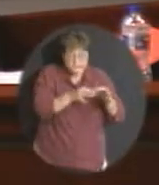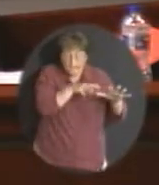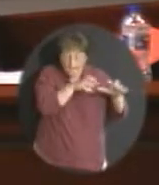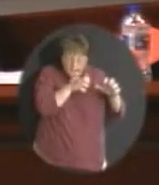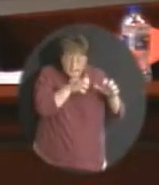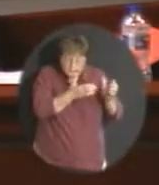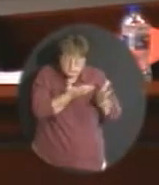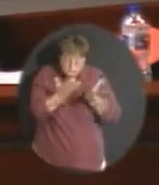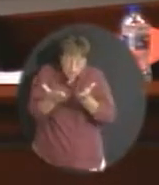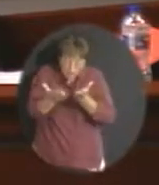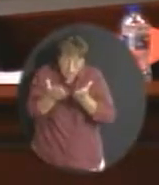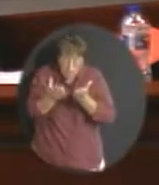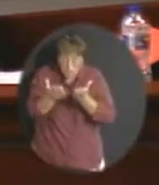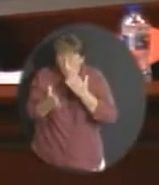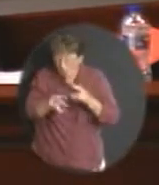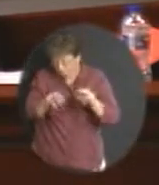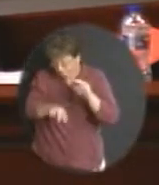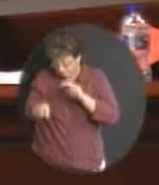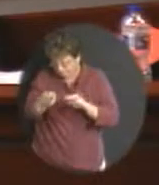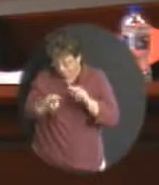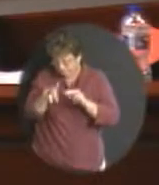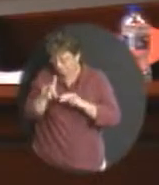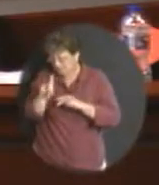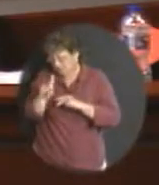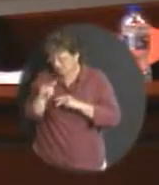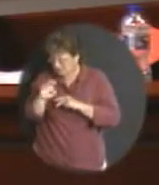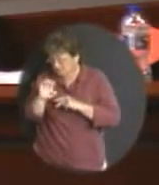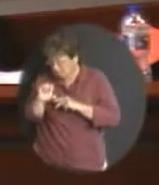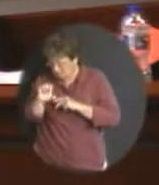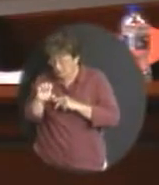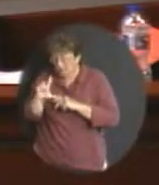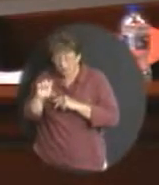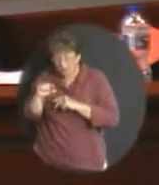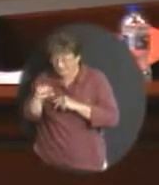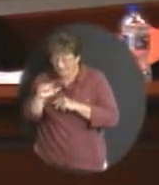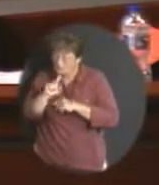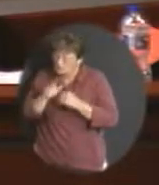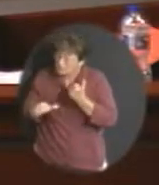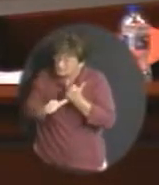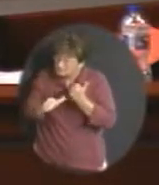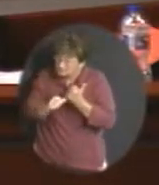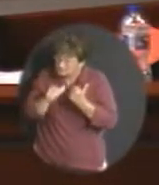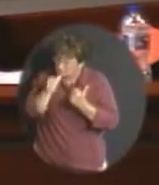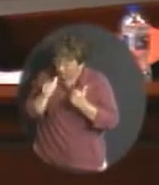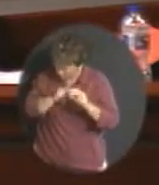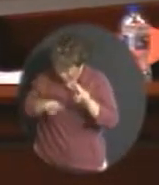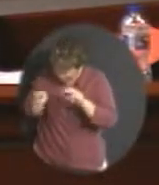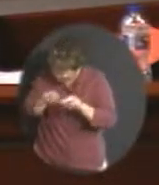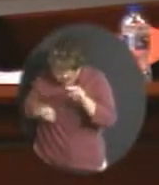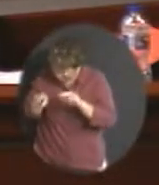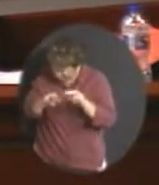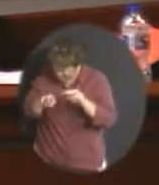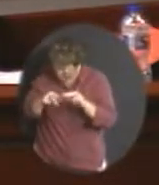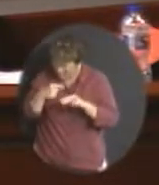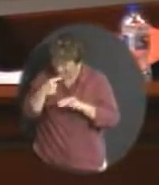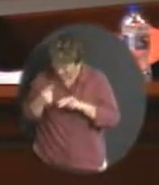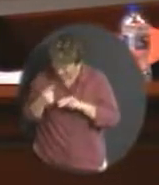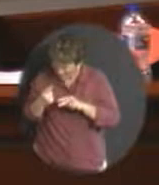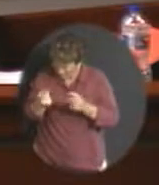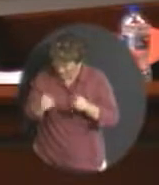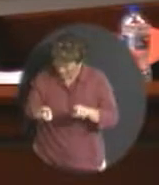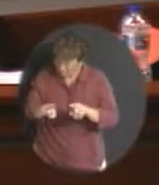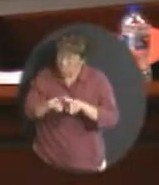like a knee or a leg or something if they've been injured, just assisting. They're not actually doing the diagnosing, obviously, or performing, but they are